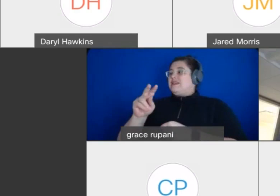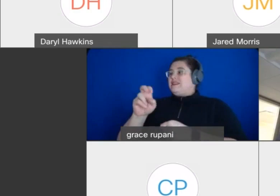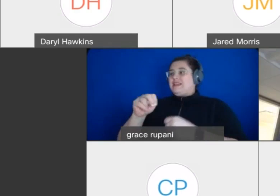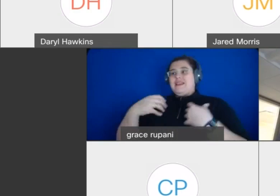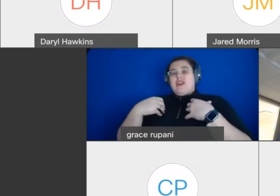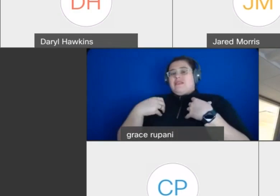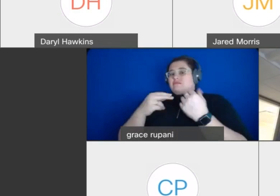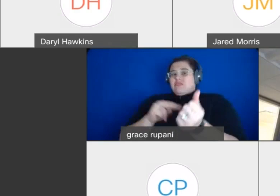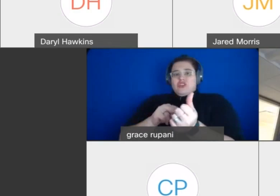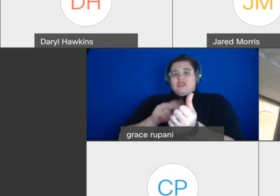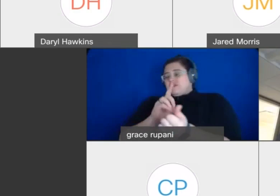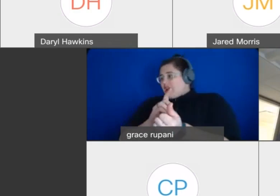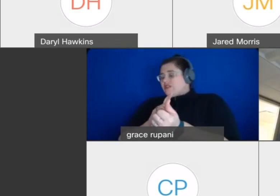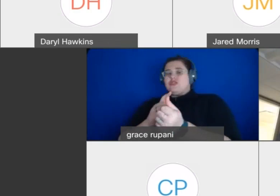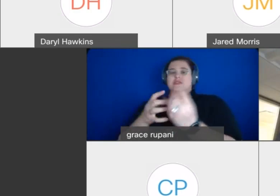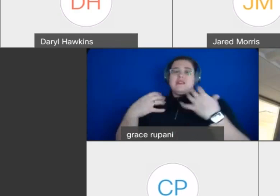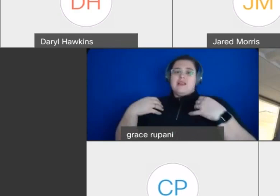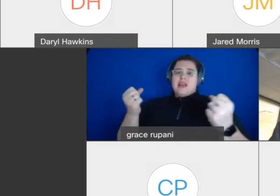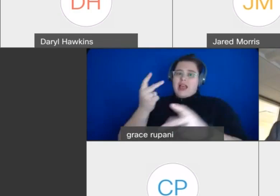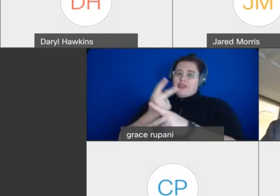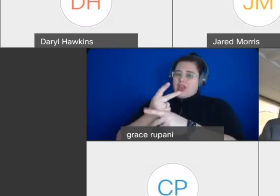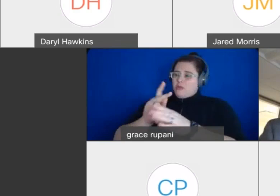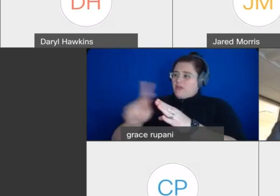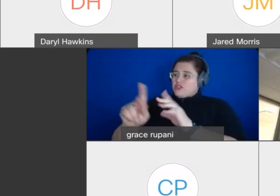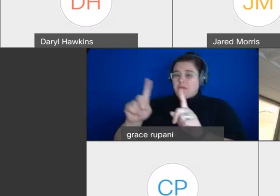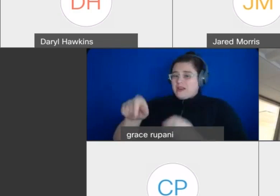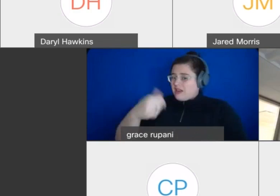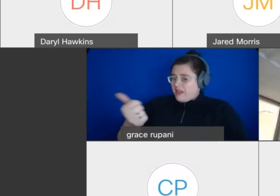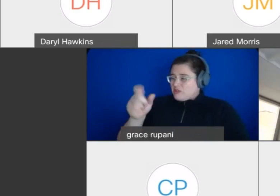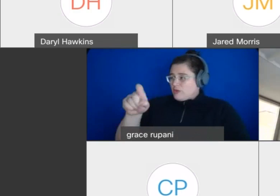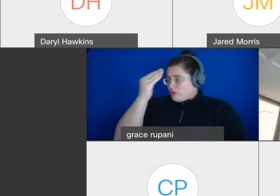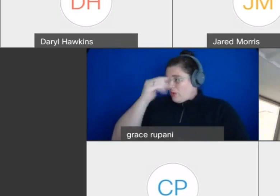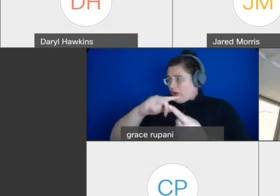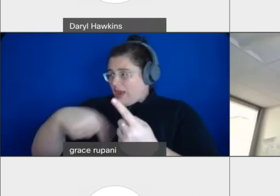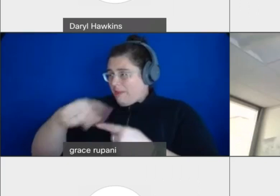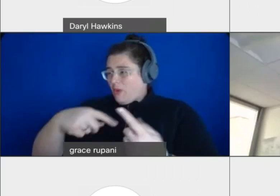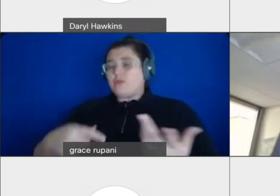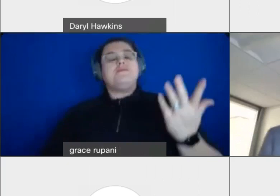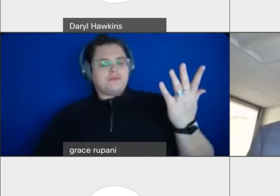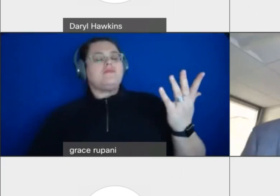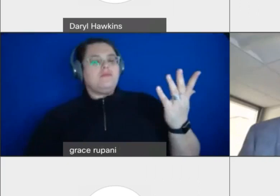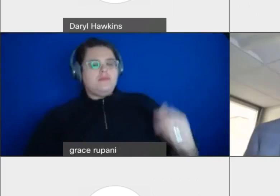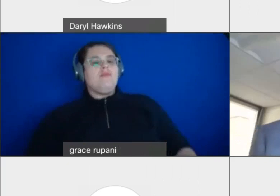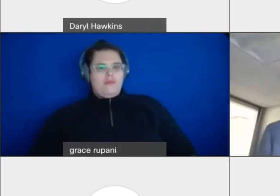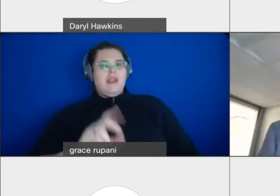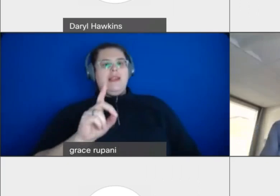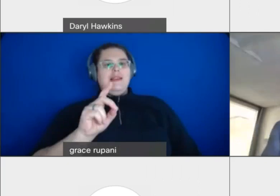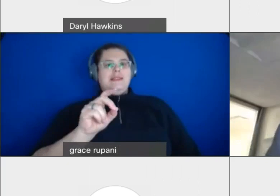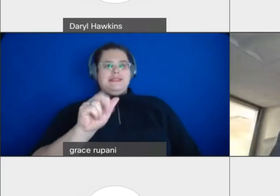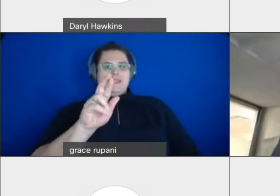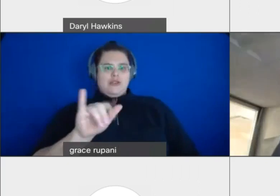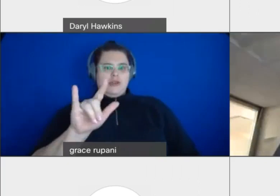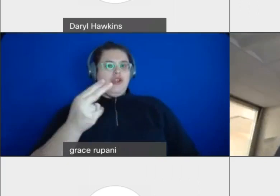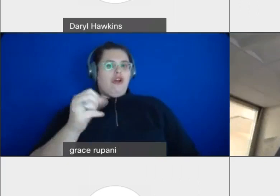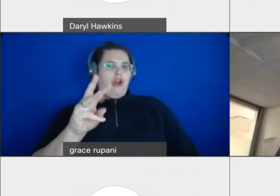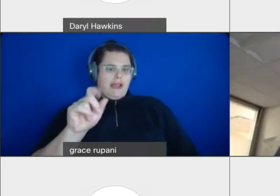need to be aware of? Great, thanks. That's a great question. CDC did release an update on